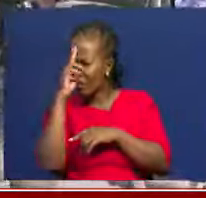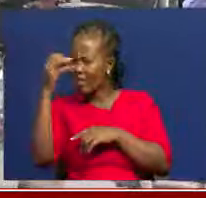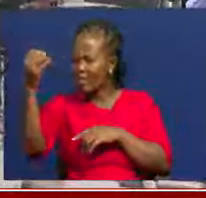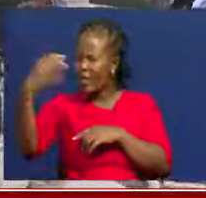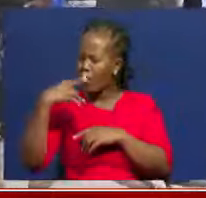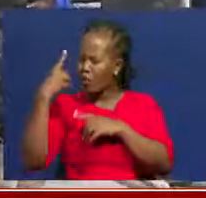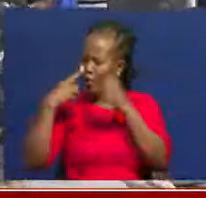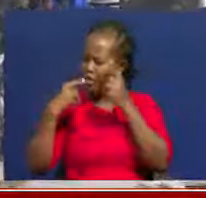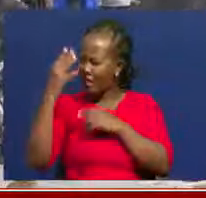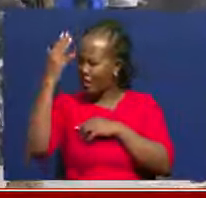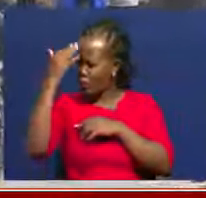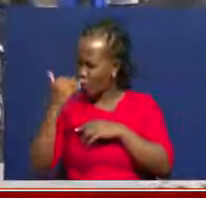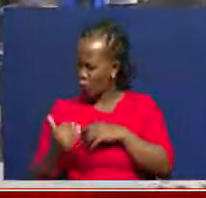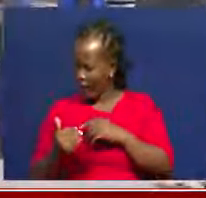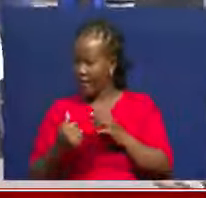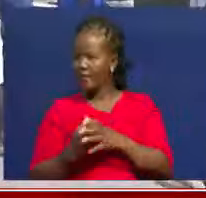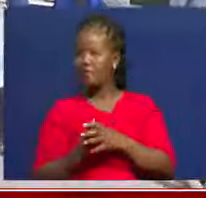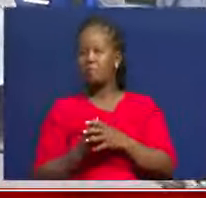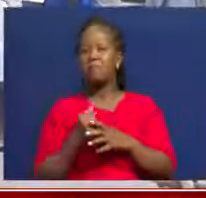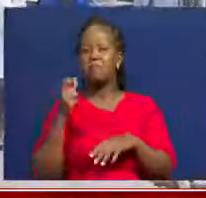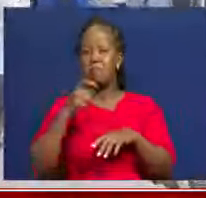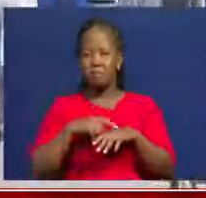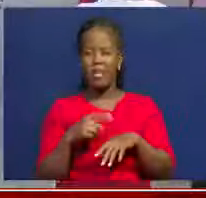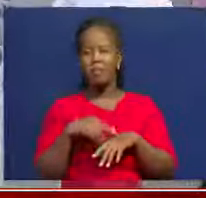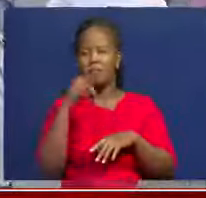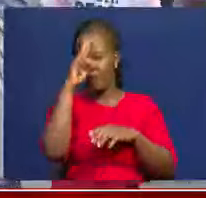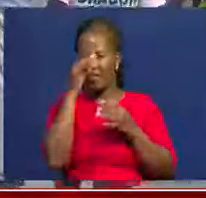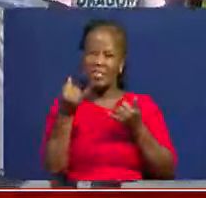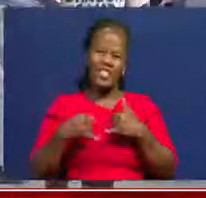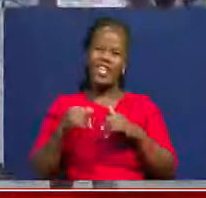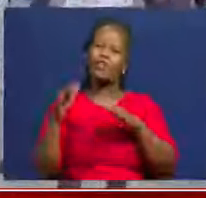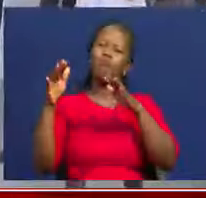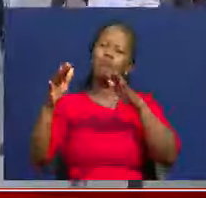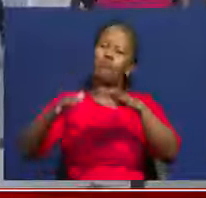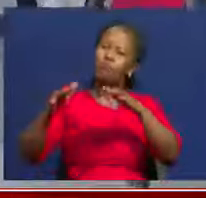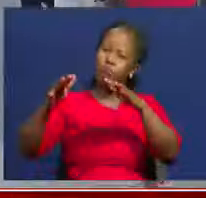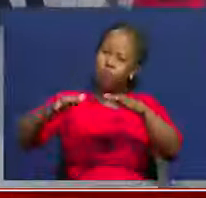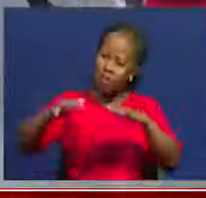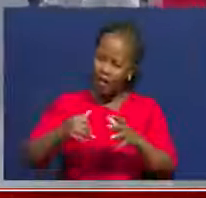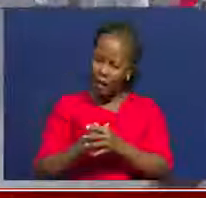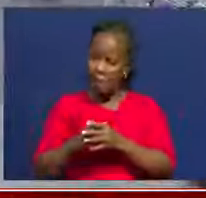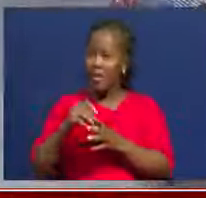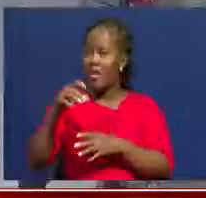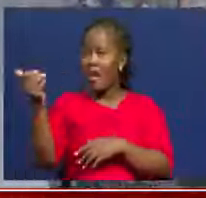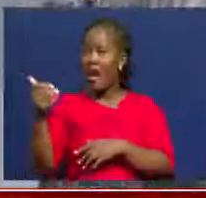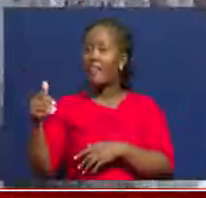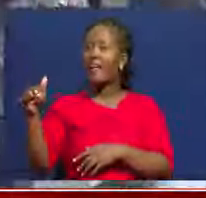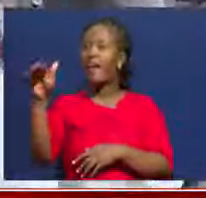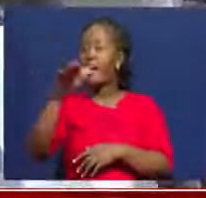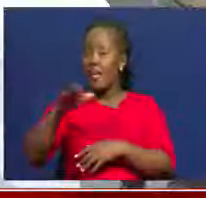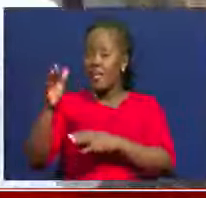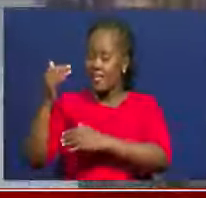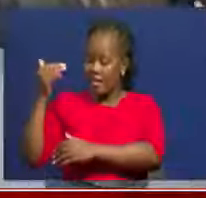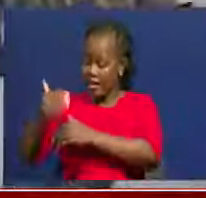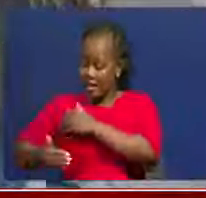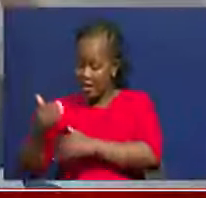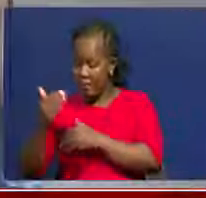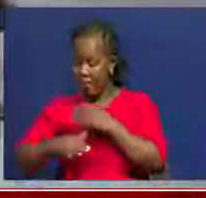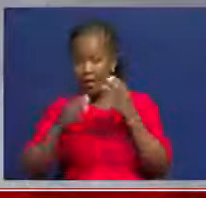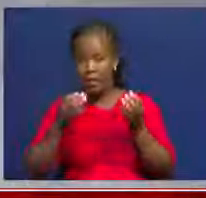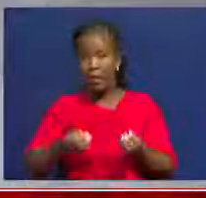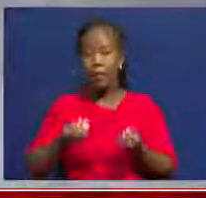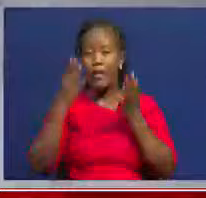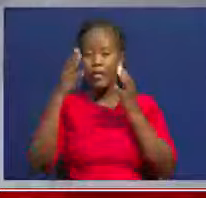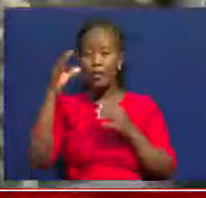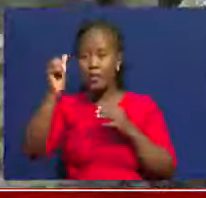And as police battled the demonstrators in Baringo North, there was yet another demonstration, this time in the neighboring Baringo South,